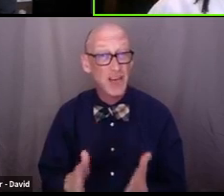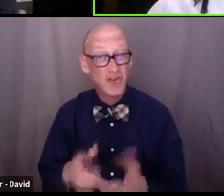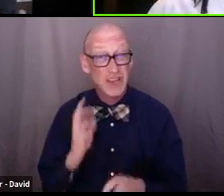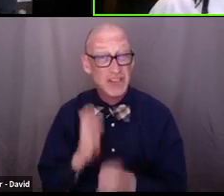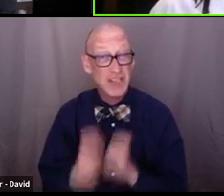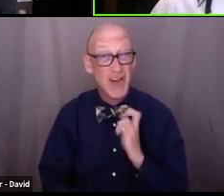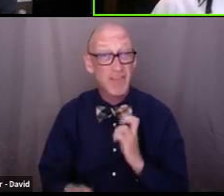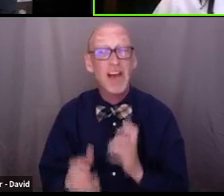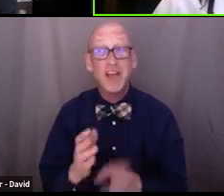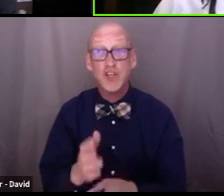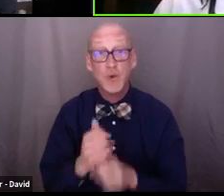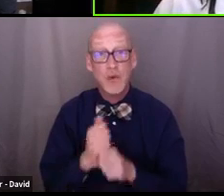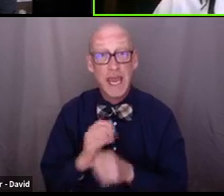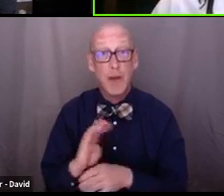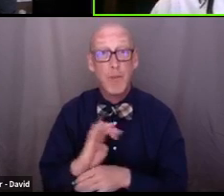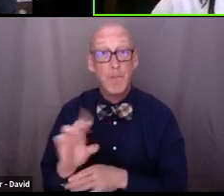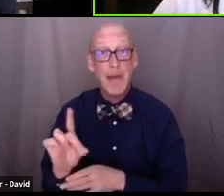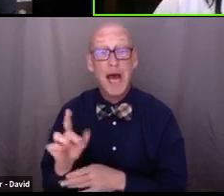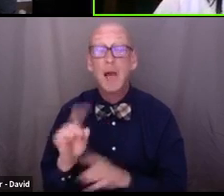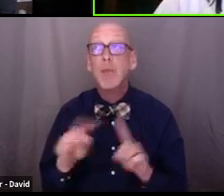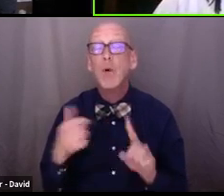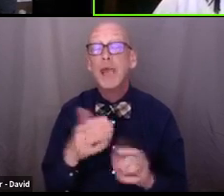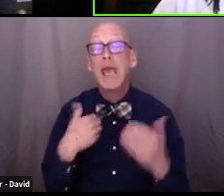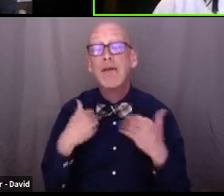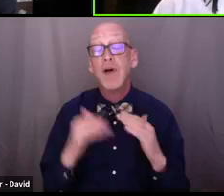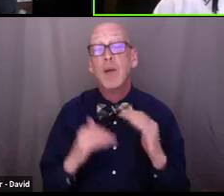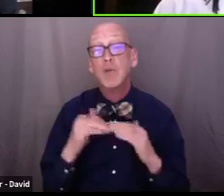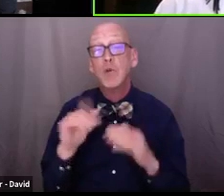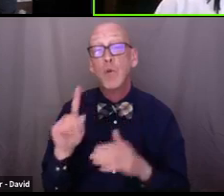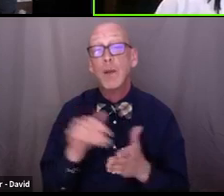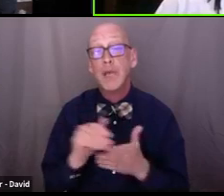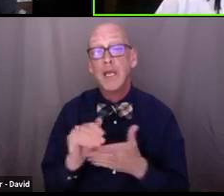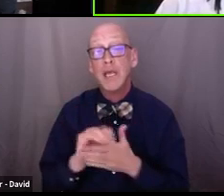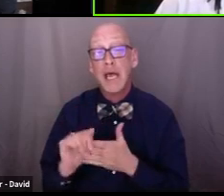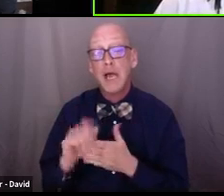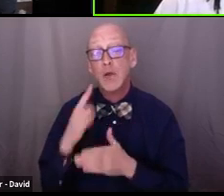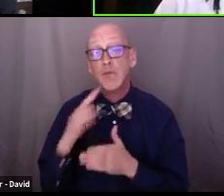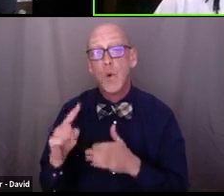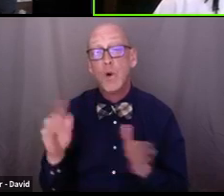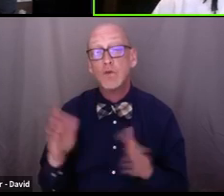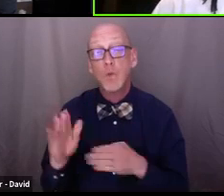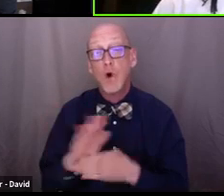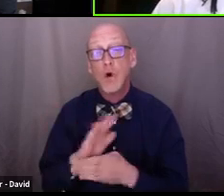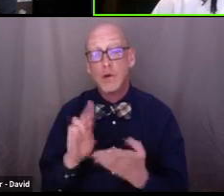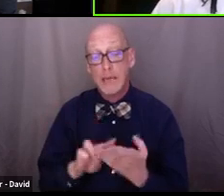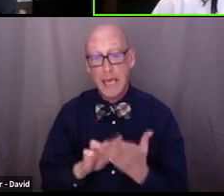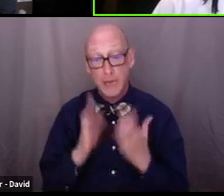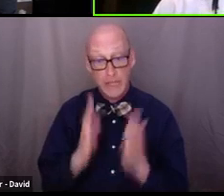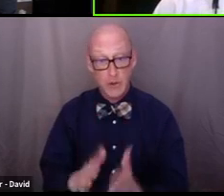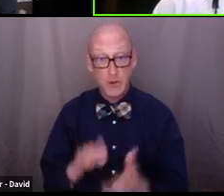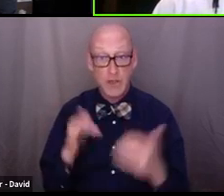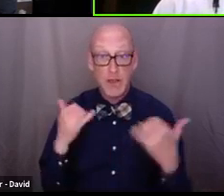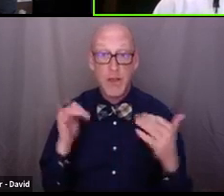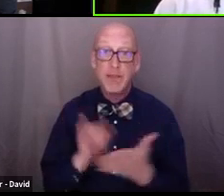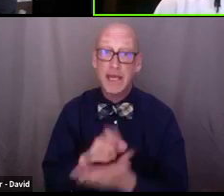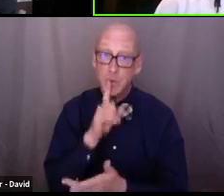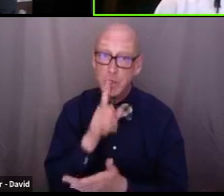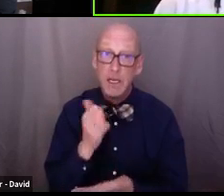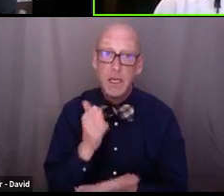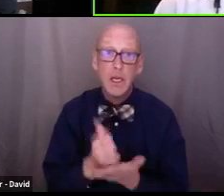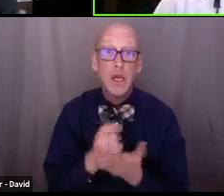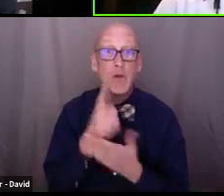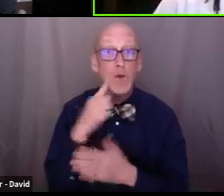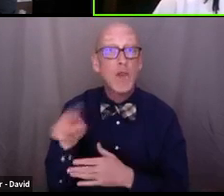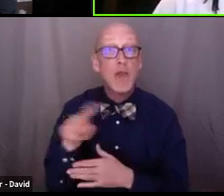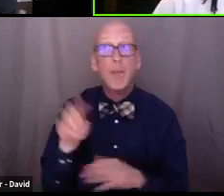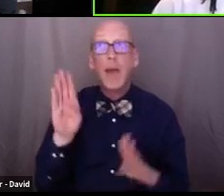surety bonds, but we provided up to just over $1 million for our small contractors. And that's turned out to be incredibly helpful for them in bidding on jobs